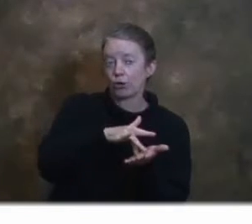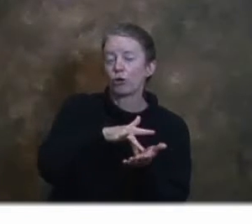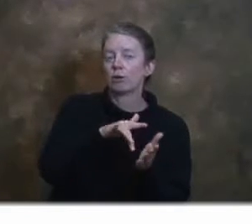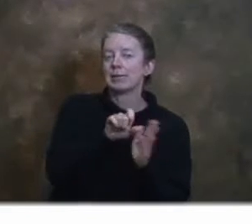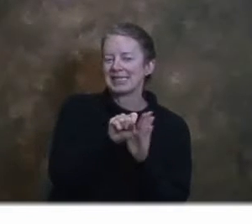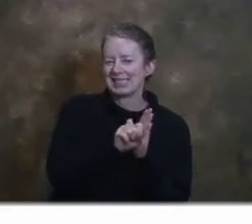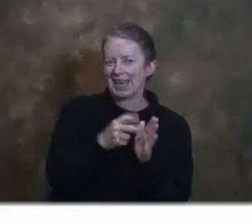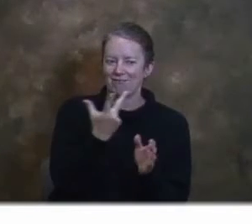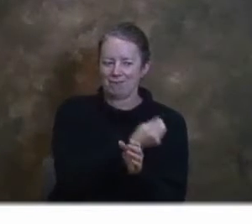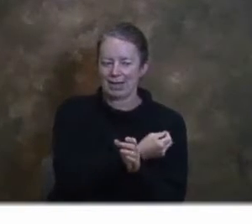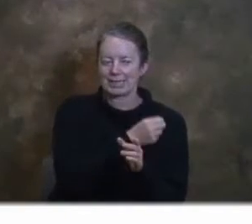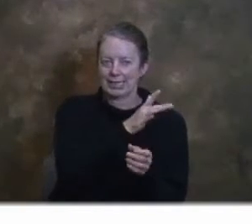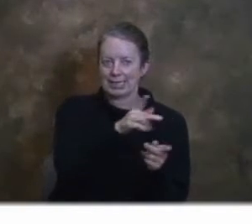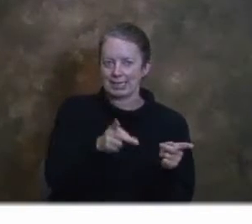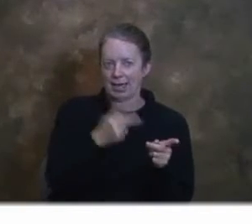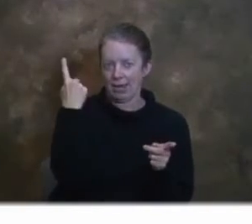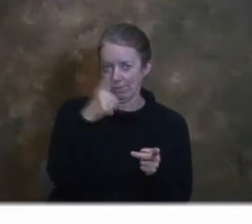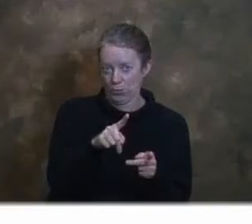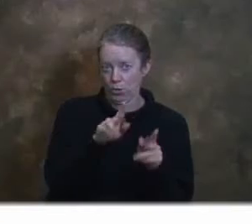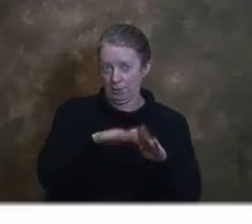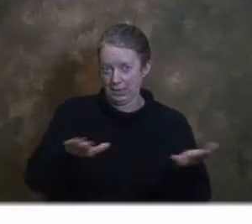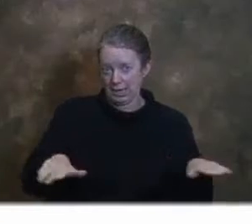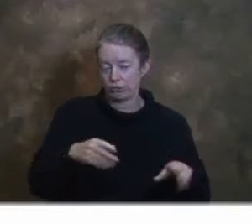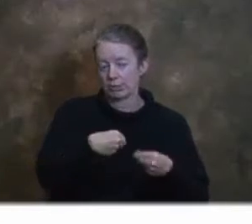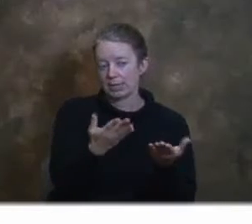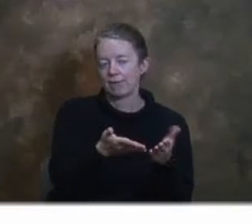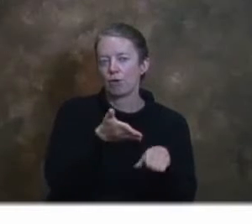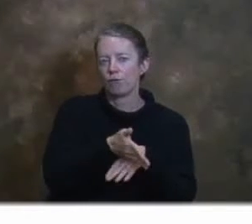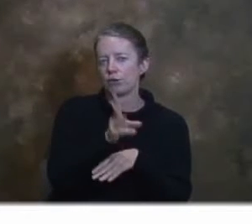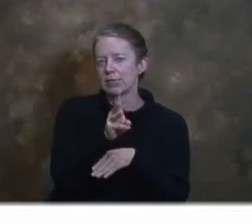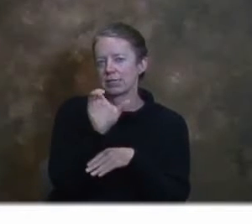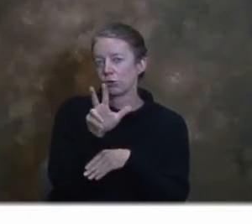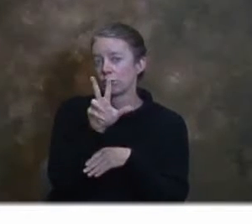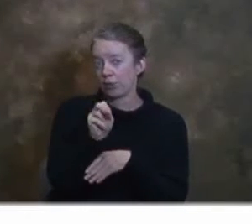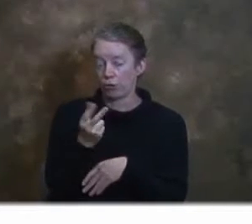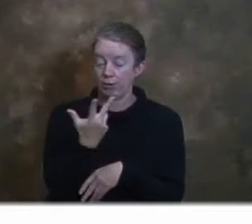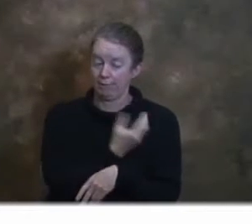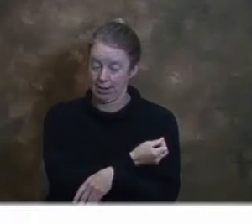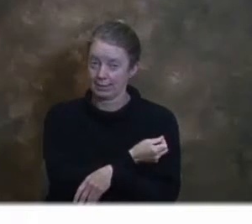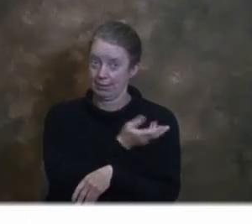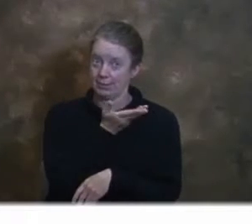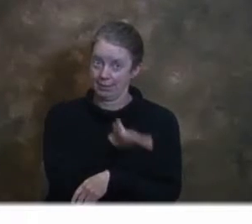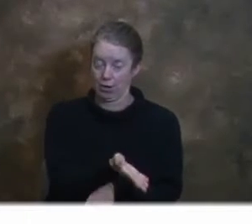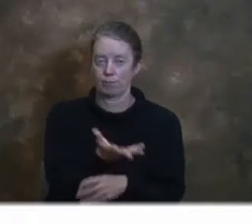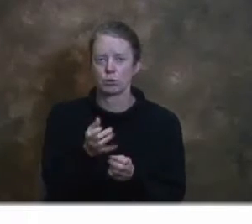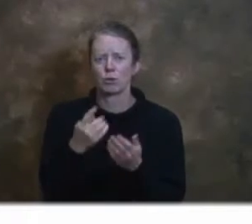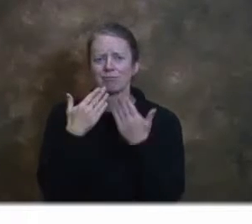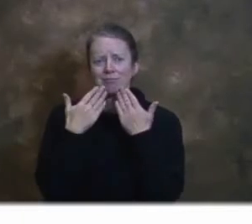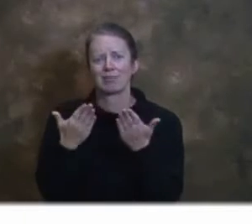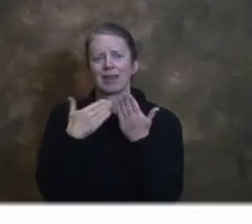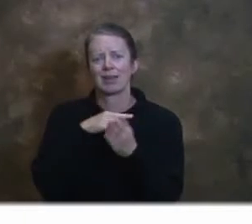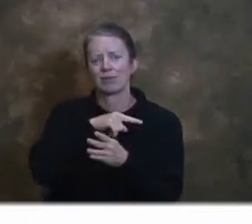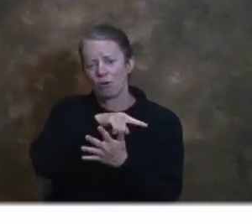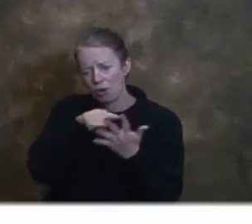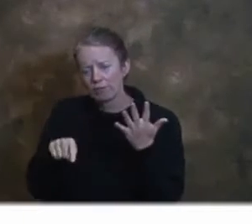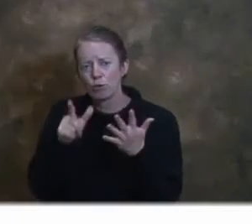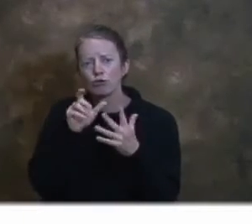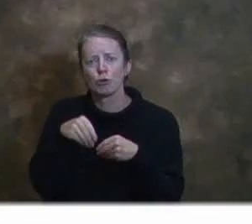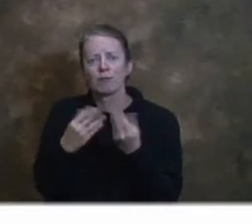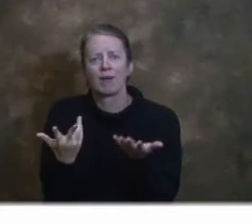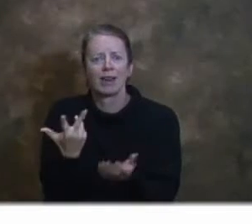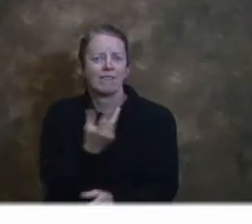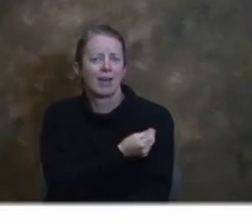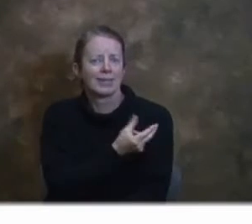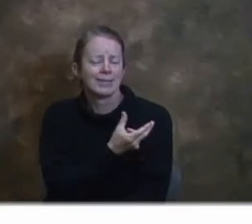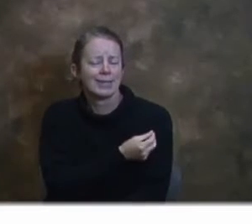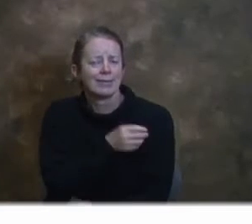for pediatrics and administered over 630 doses. So I just wanted to thank all of the vaccine providers, particularly in